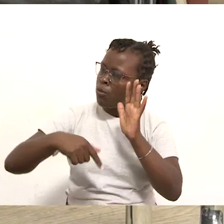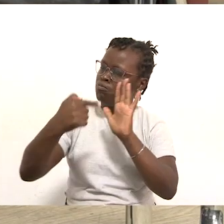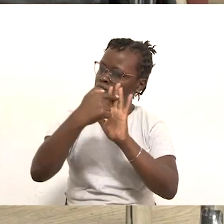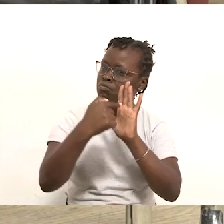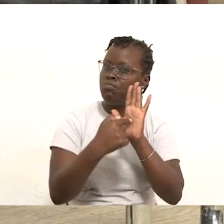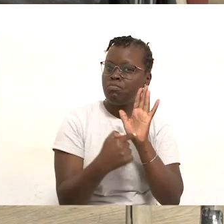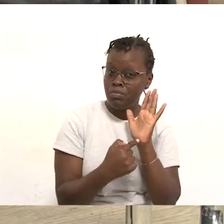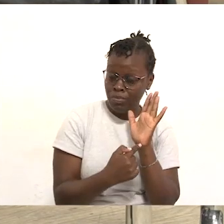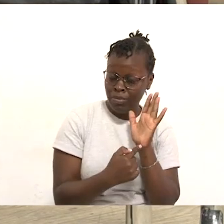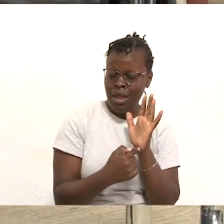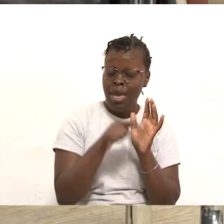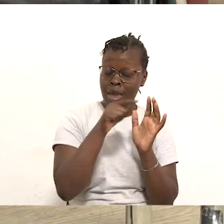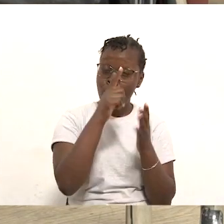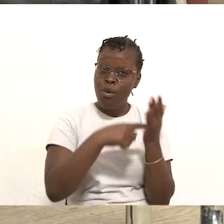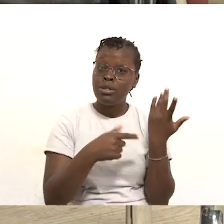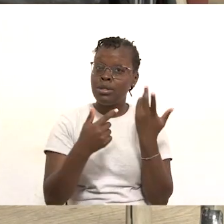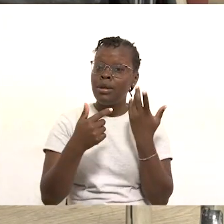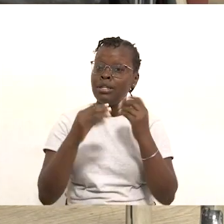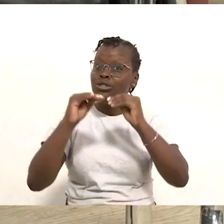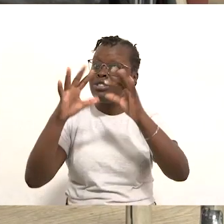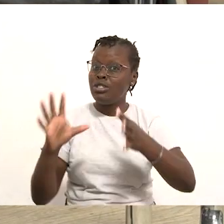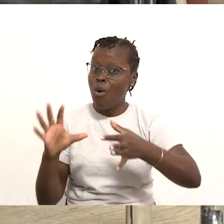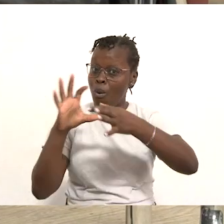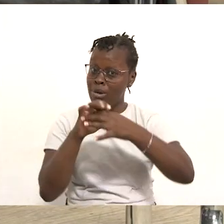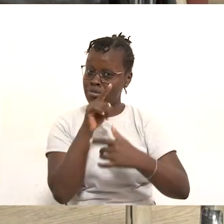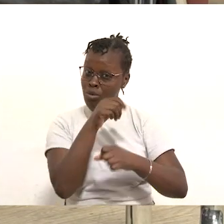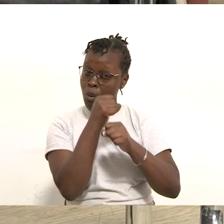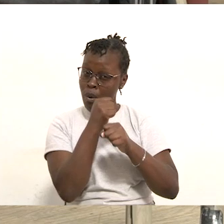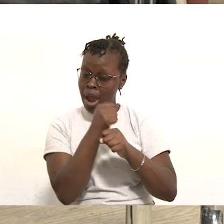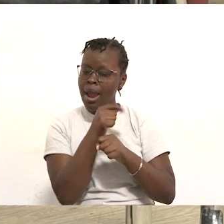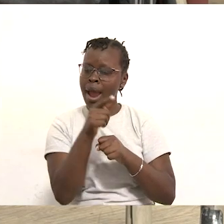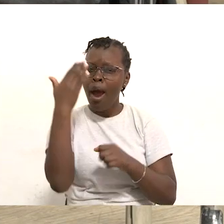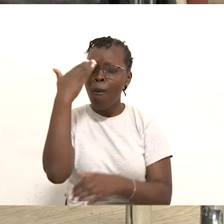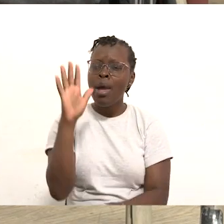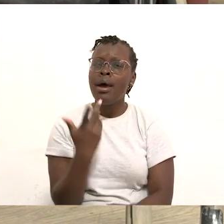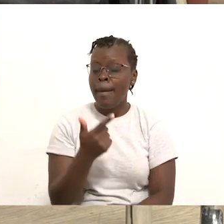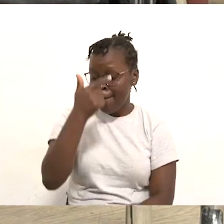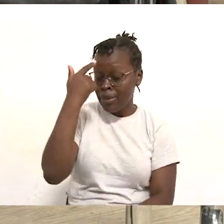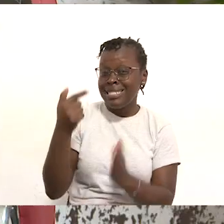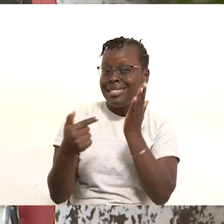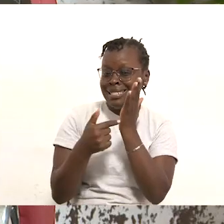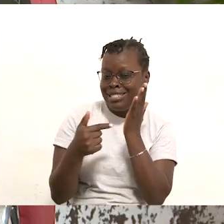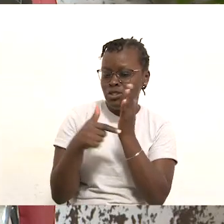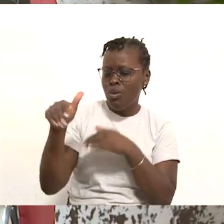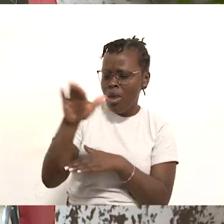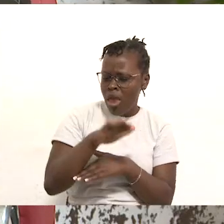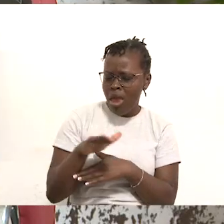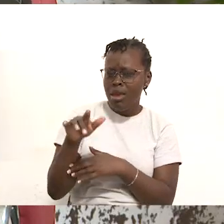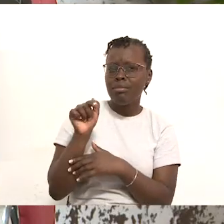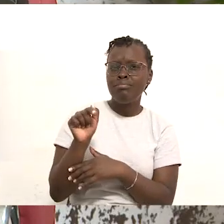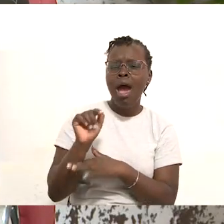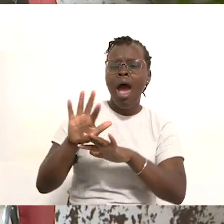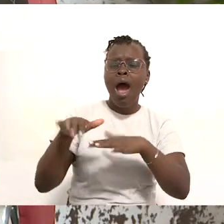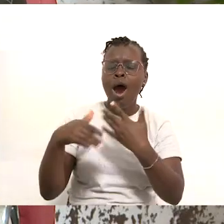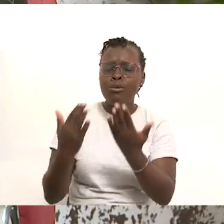Mwalimu Connect is very much aware of, because especially the digital platform, retooling of teachers in